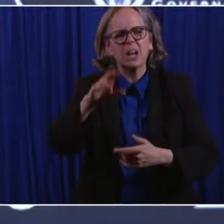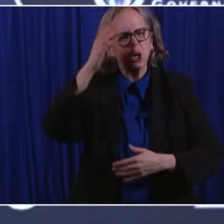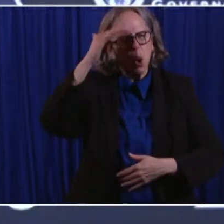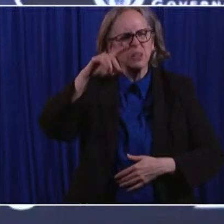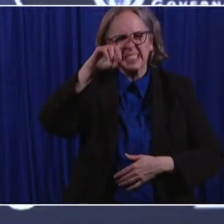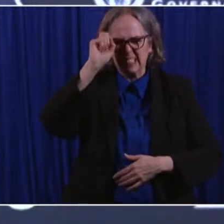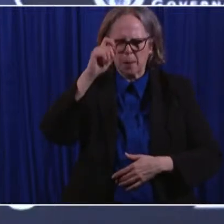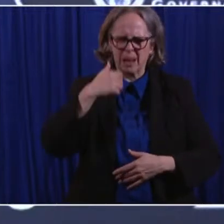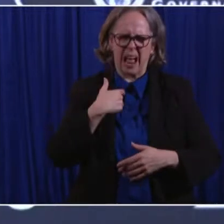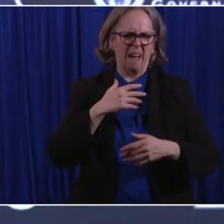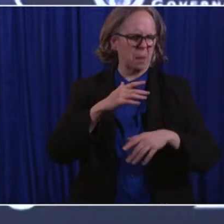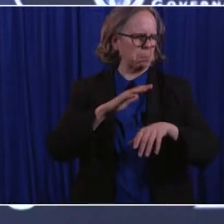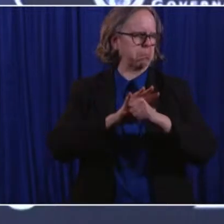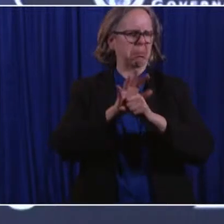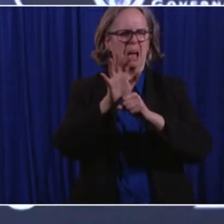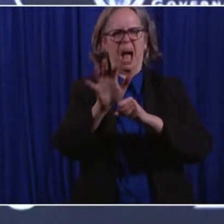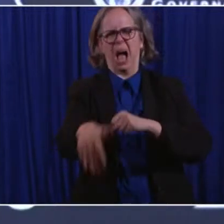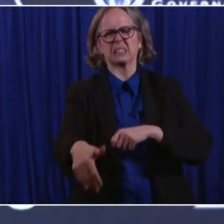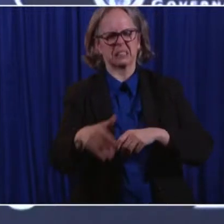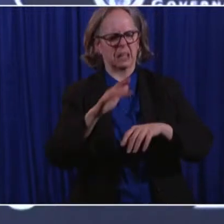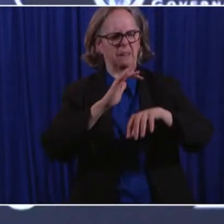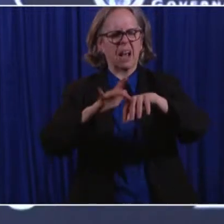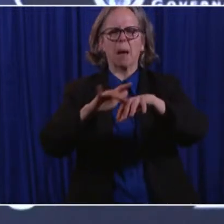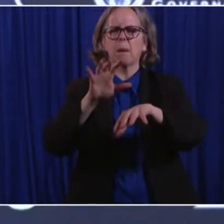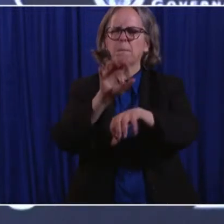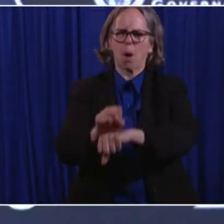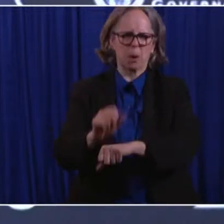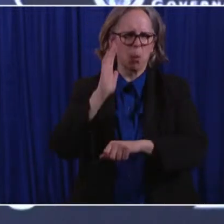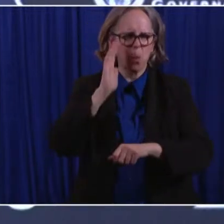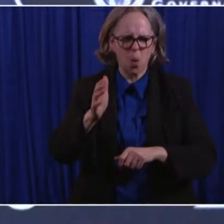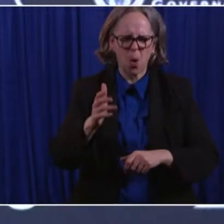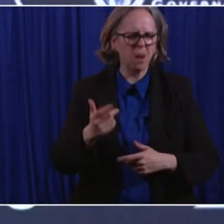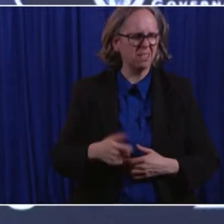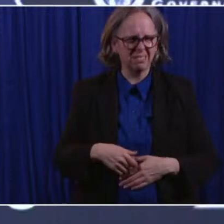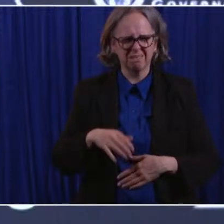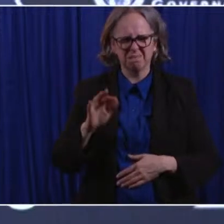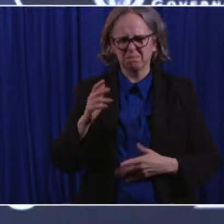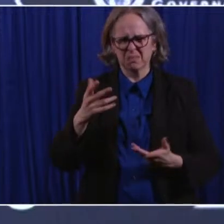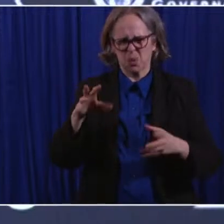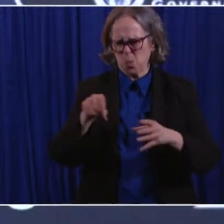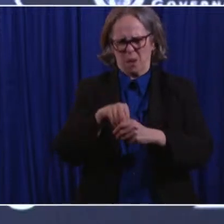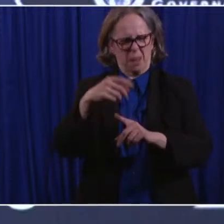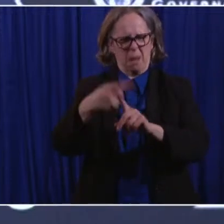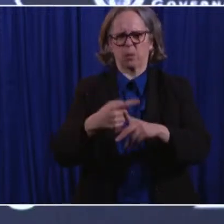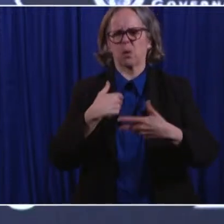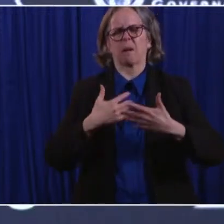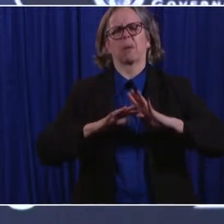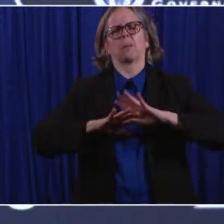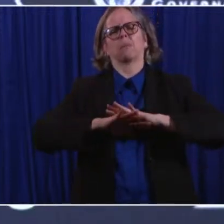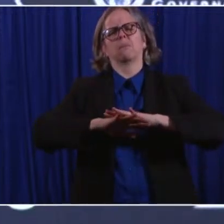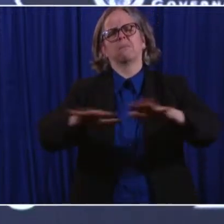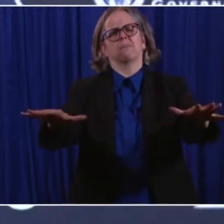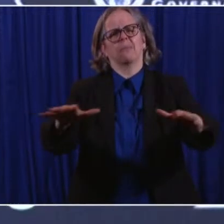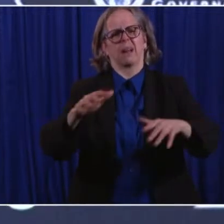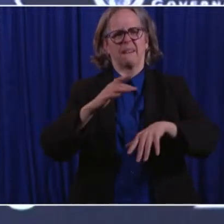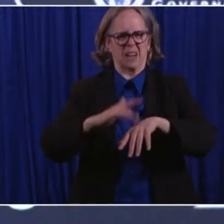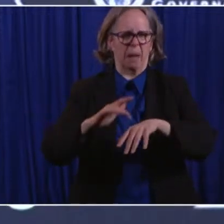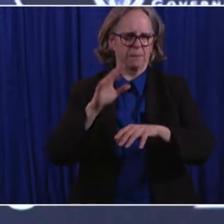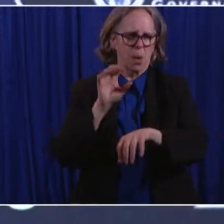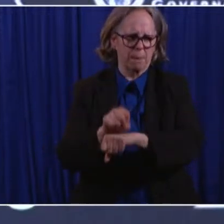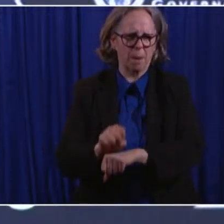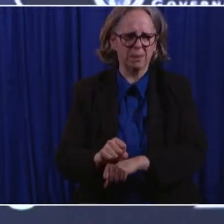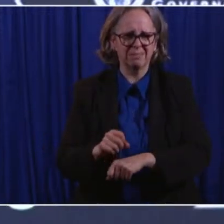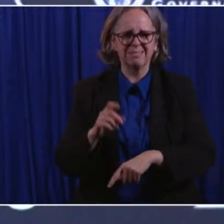I mean, we know that we're going to have room in a few weeks. So we just can't go into a campus and do everybody, because they